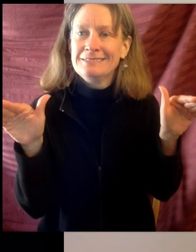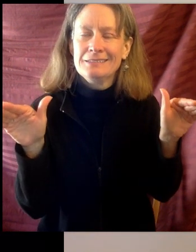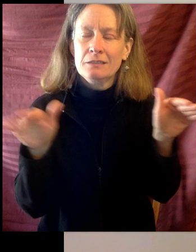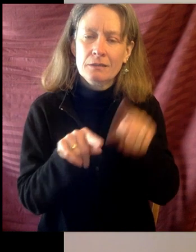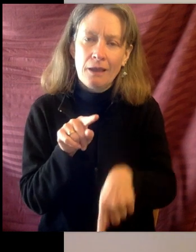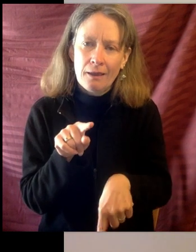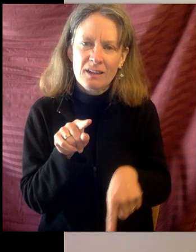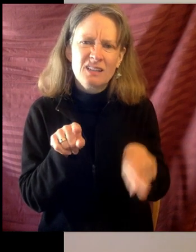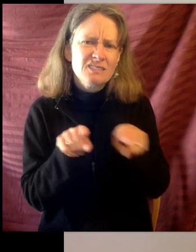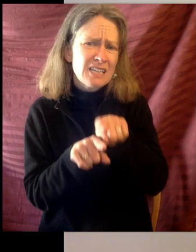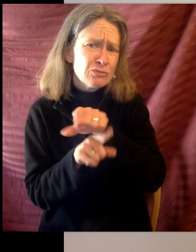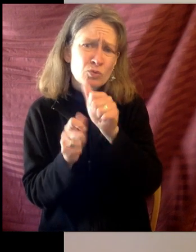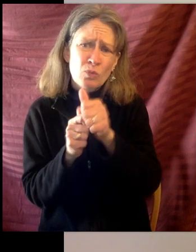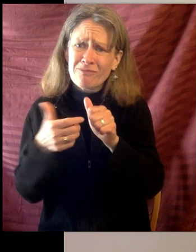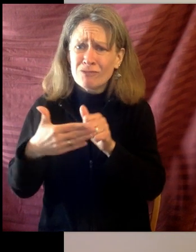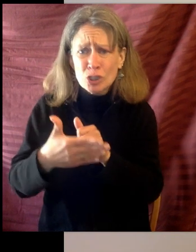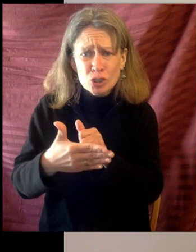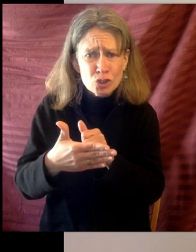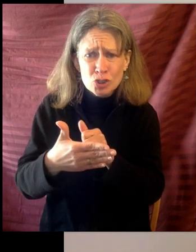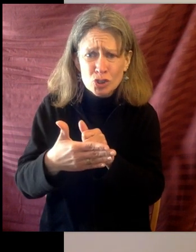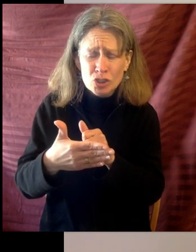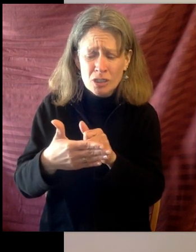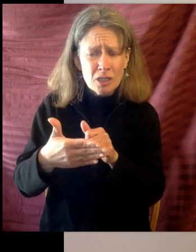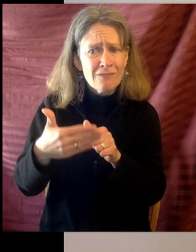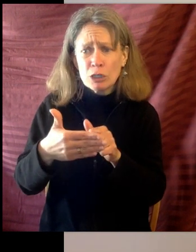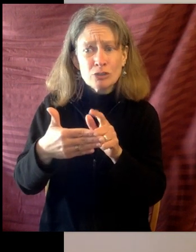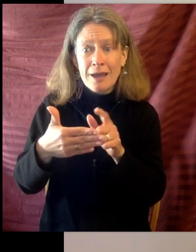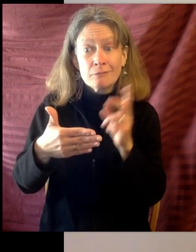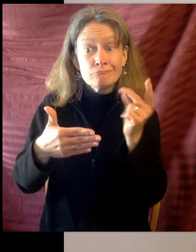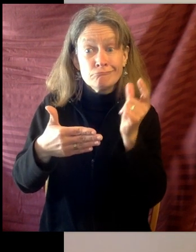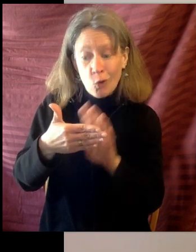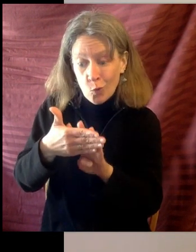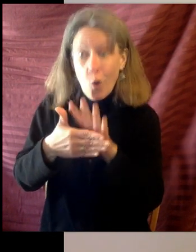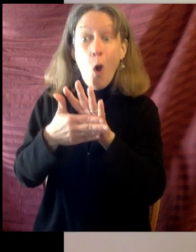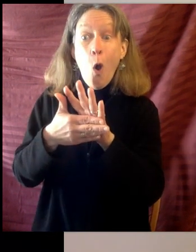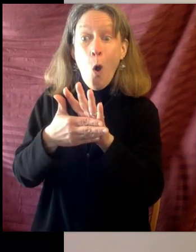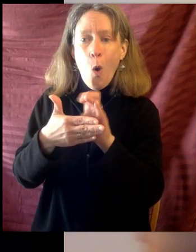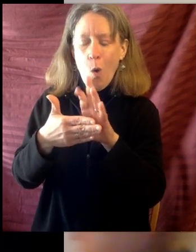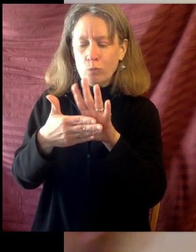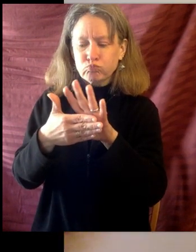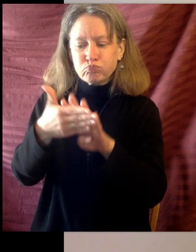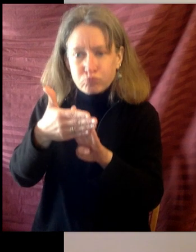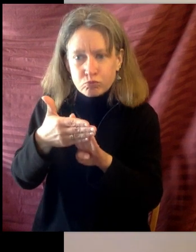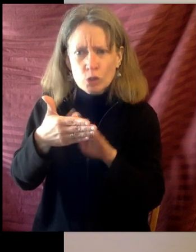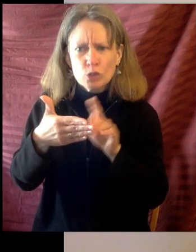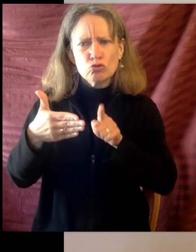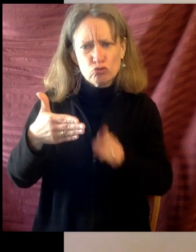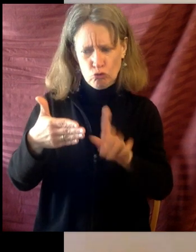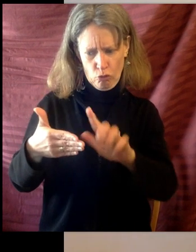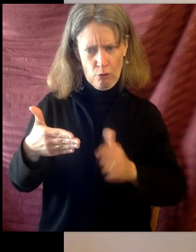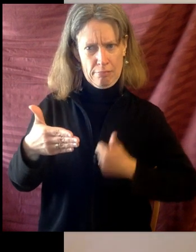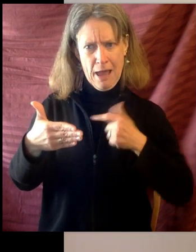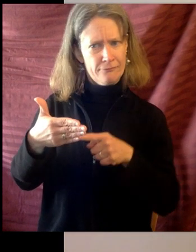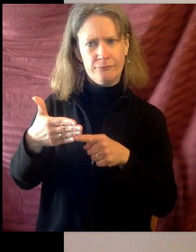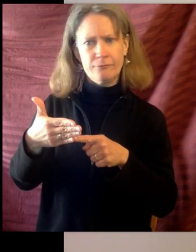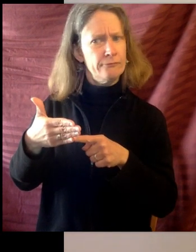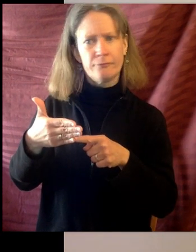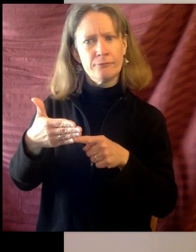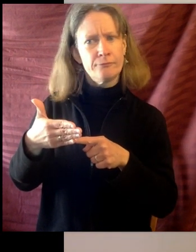Stickleback's not going to magically grow spines or lose spines in their life unless that's part of their species, but it's